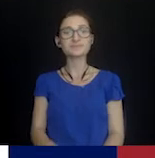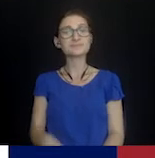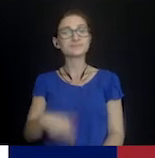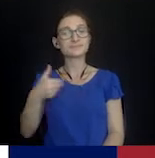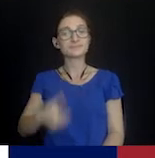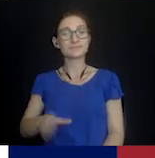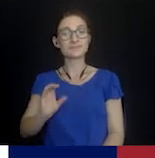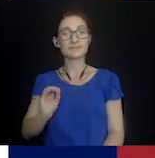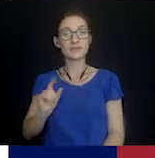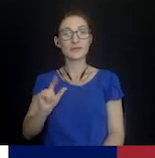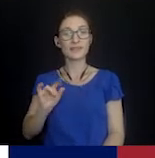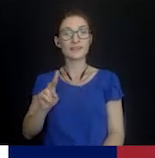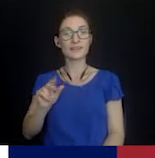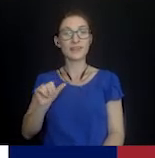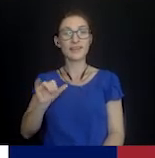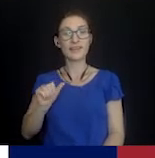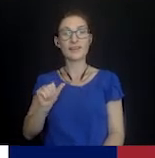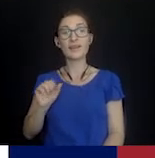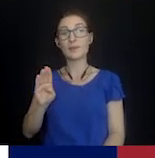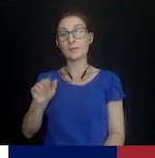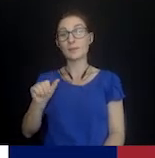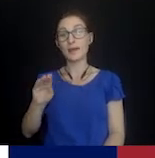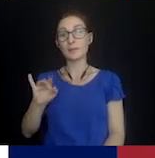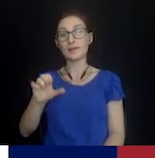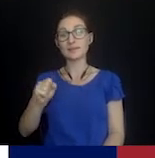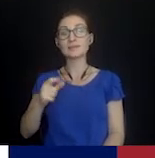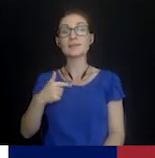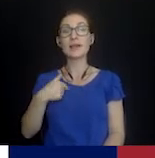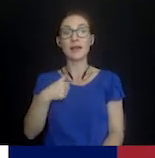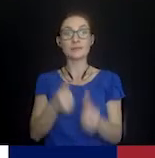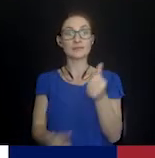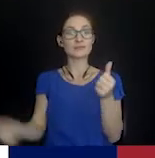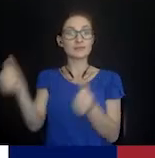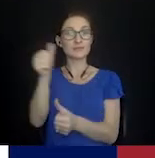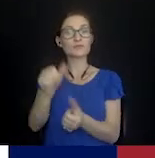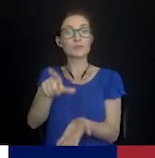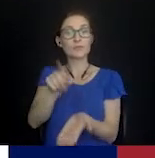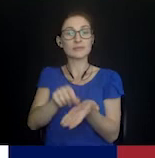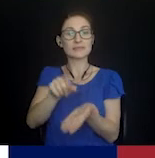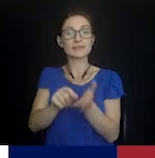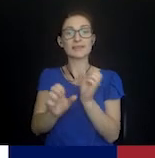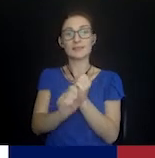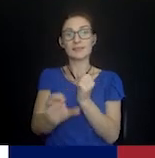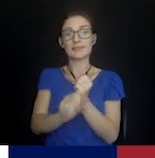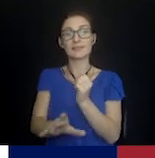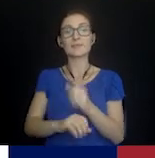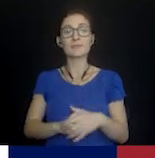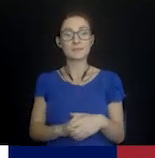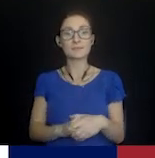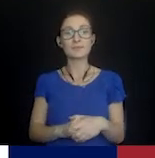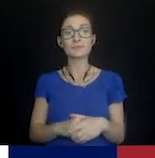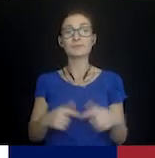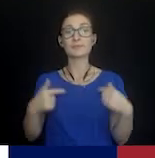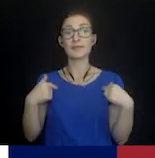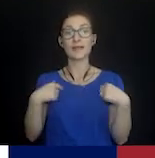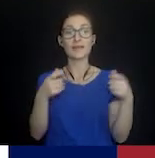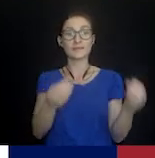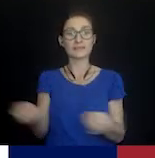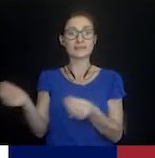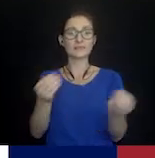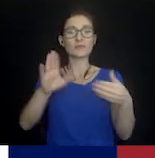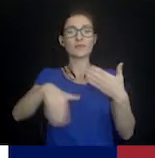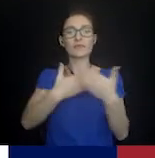My name is Olivia Babis. I'm the Senior Public Policy Analyst at Disability Rights Florida, and I facilitate all of Access to